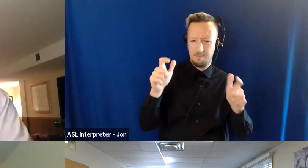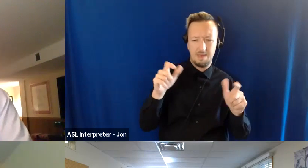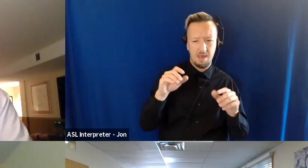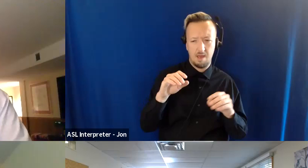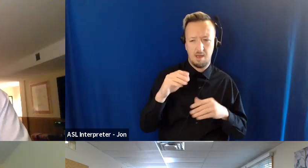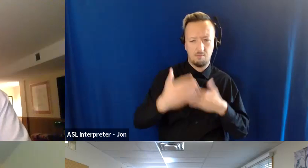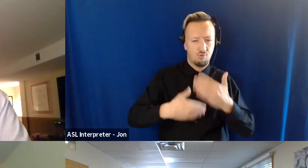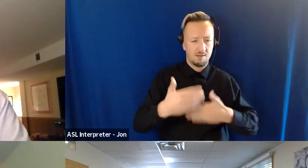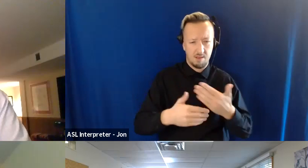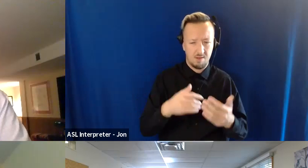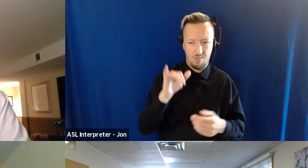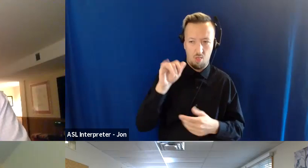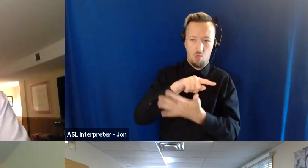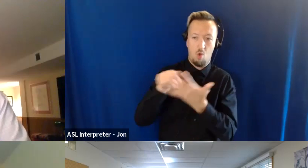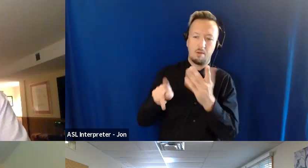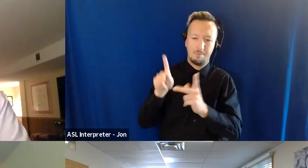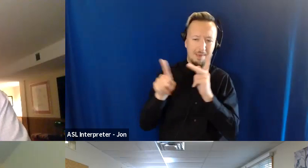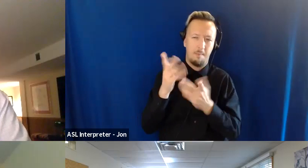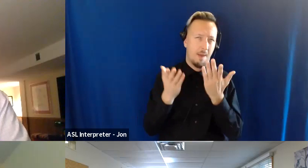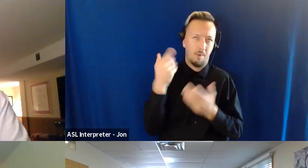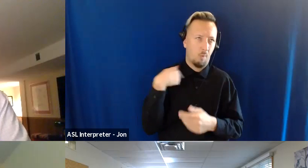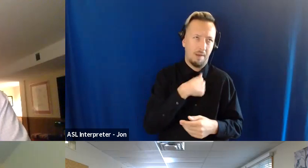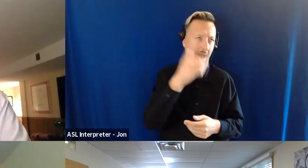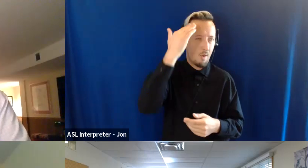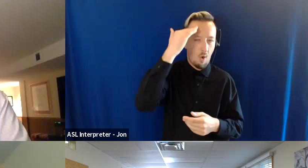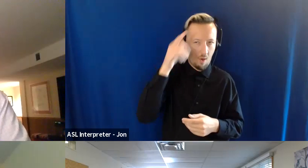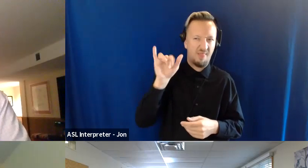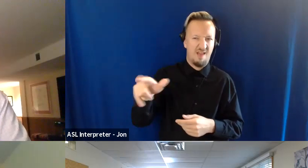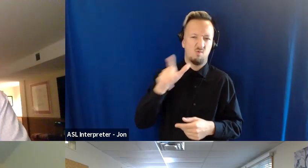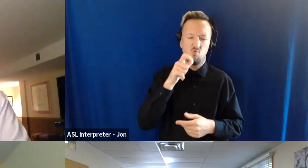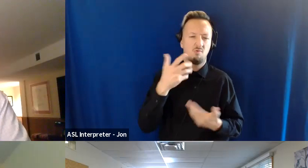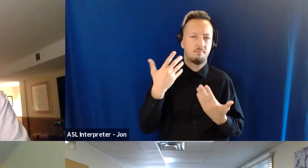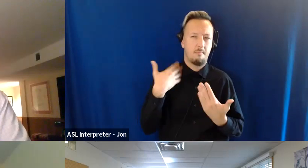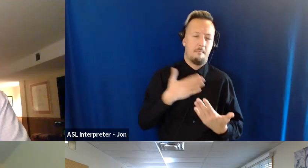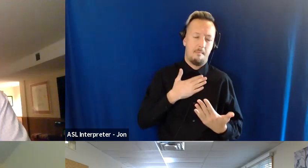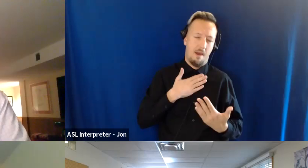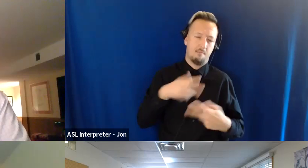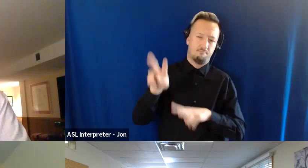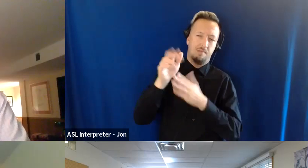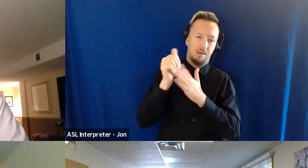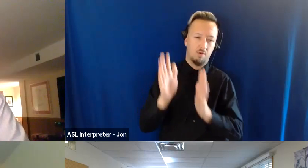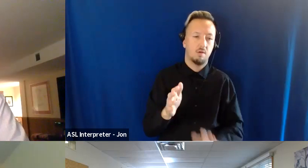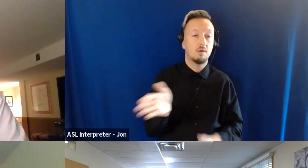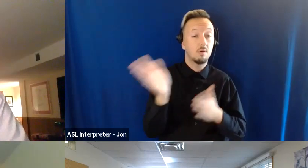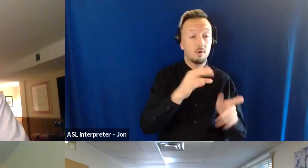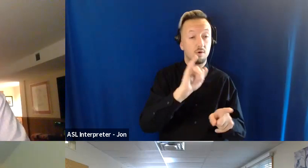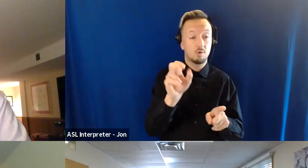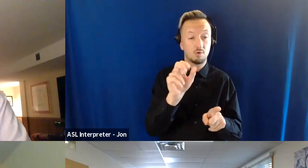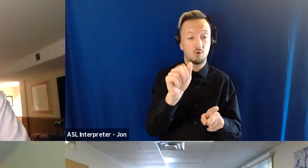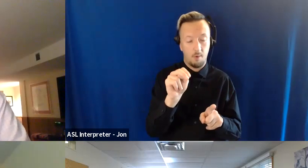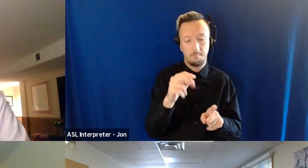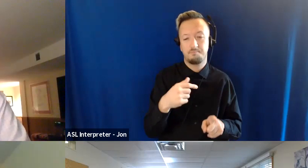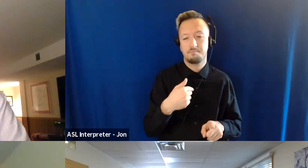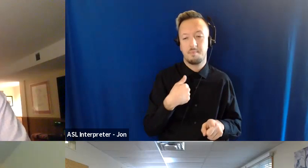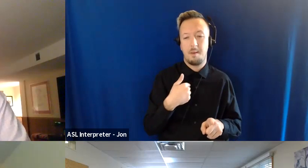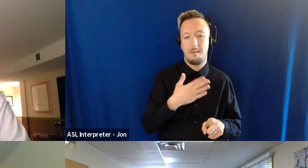heroes for me that stick out the most. Thanks, Ian. Joan? I'm going to take mine from